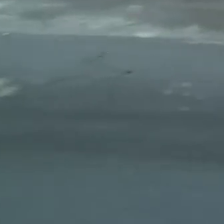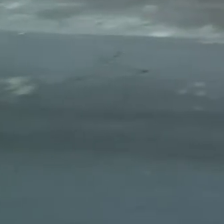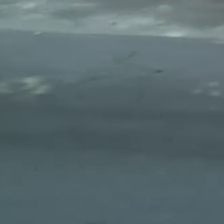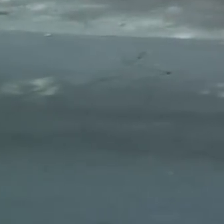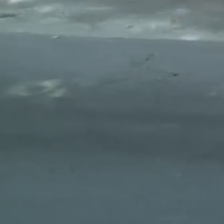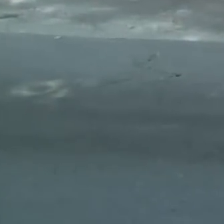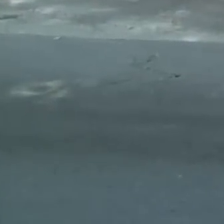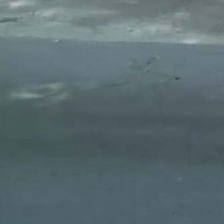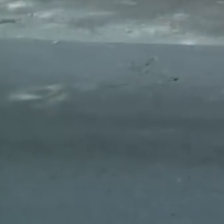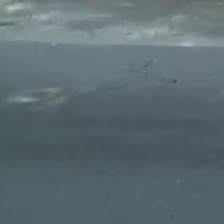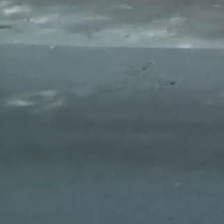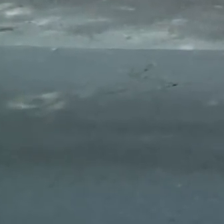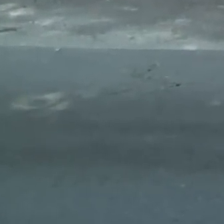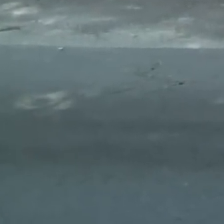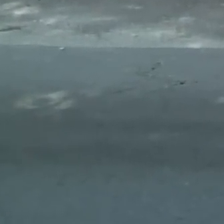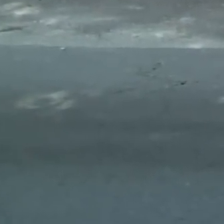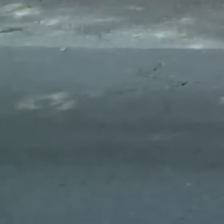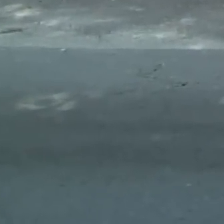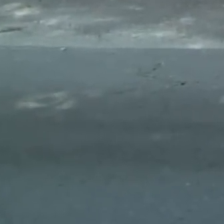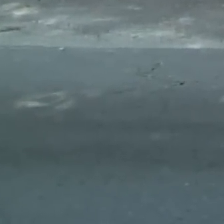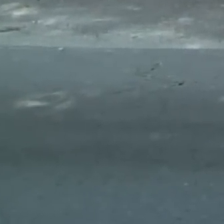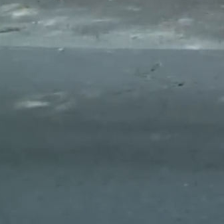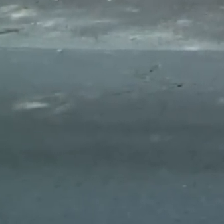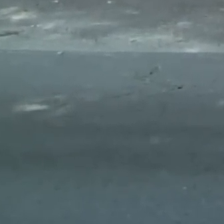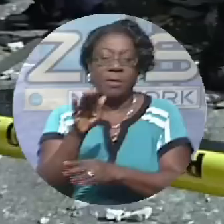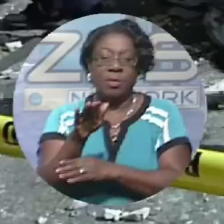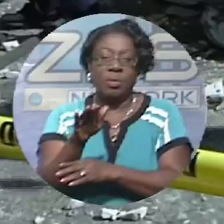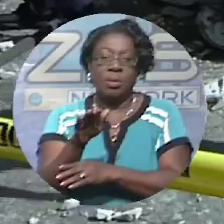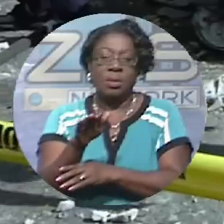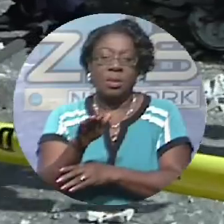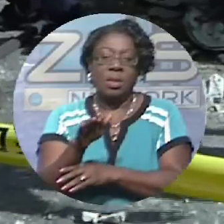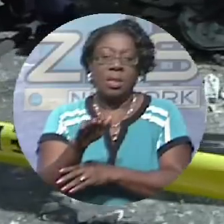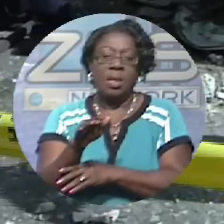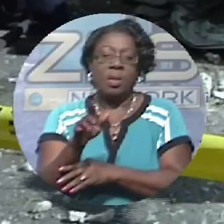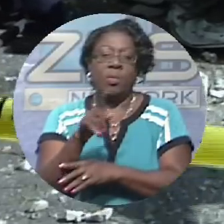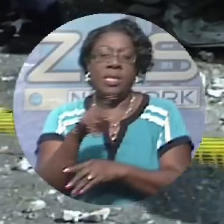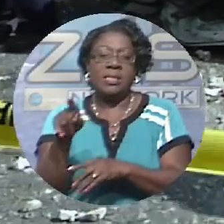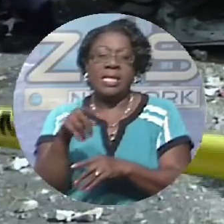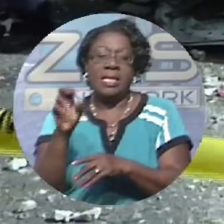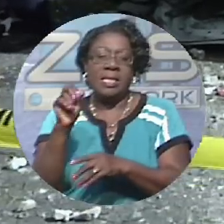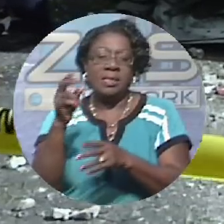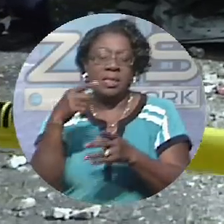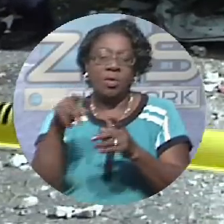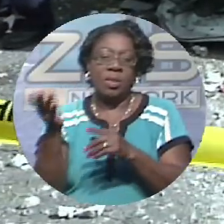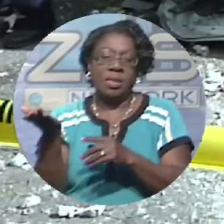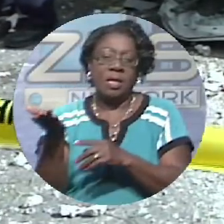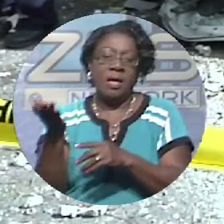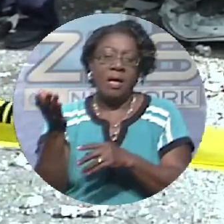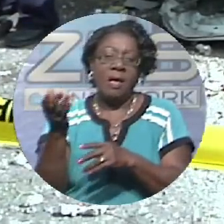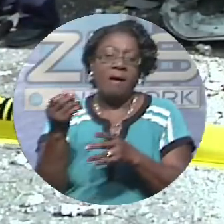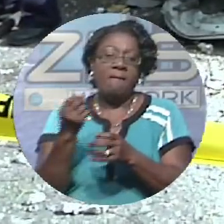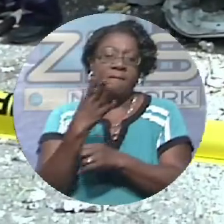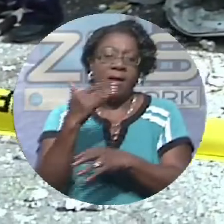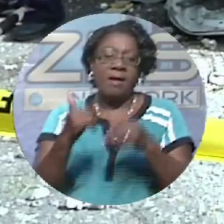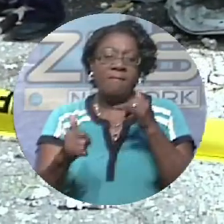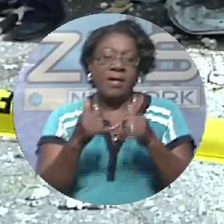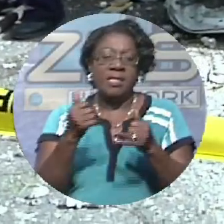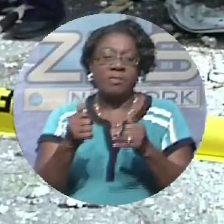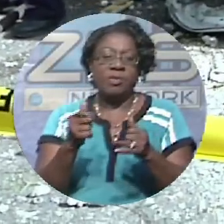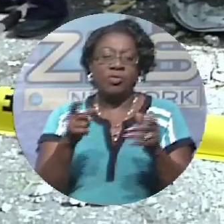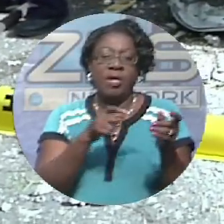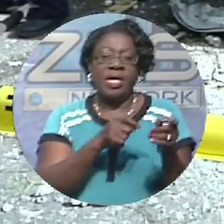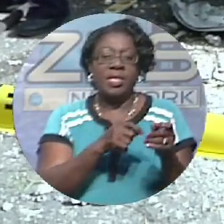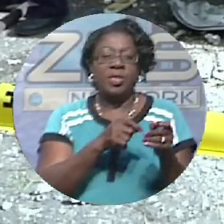Coral Harbor Road just before 3 o'clock this afternoon. When ZNS News arrived on the scene, firefighters were attempting to remove the trapped